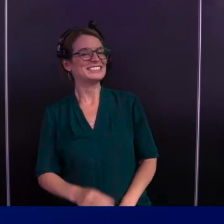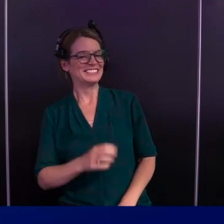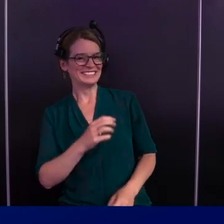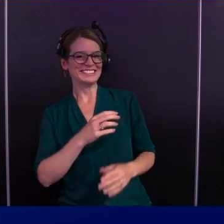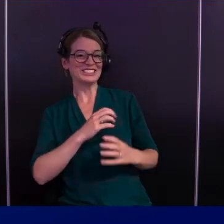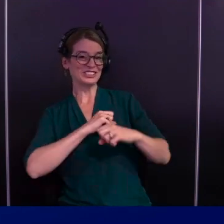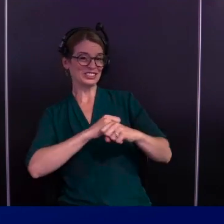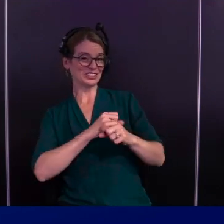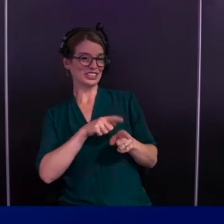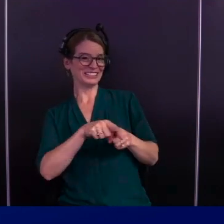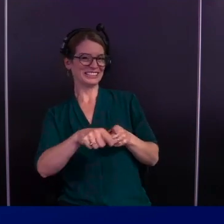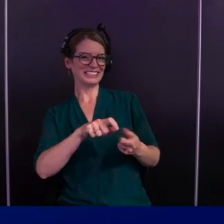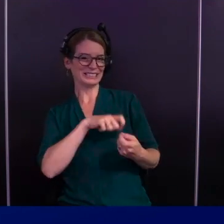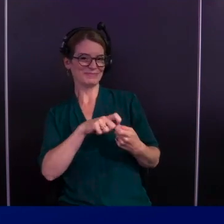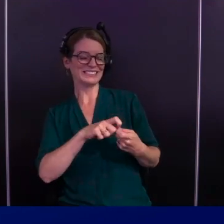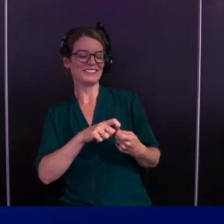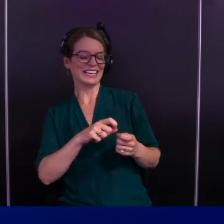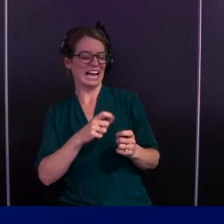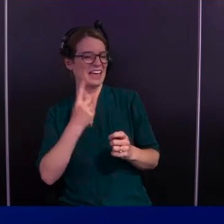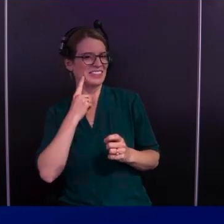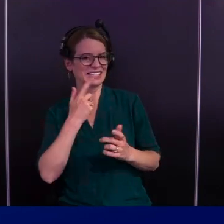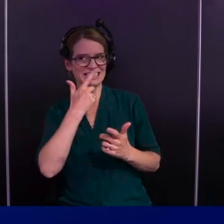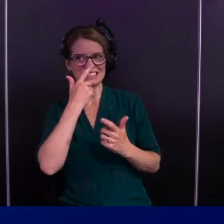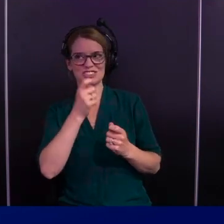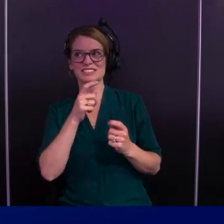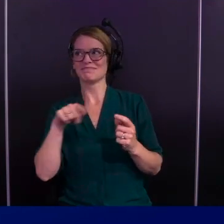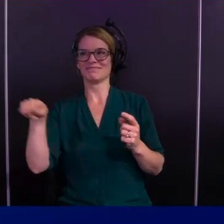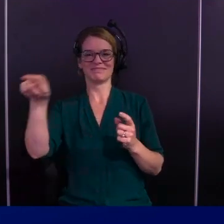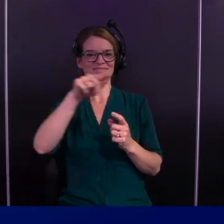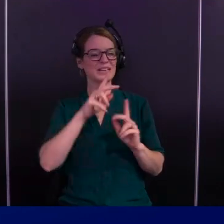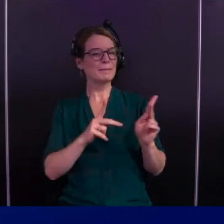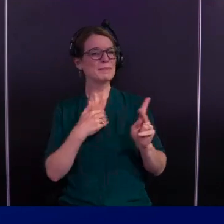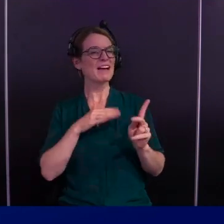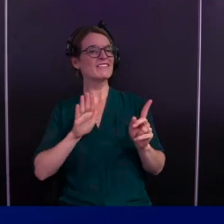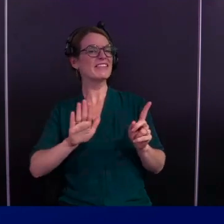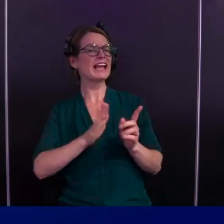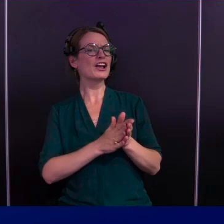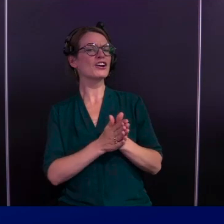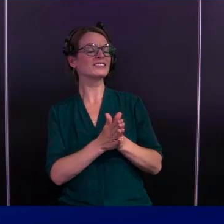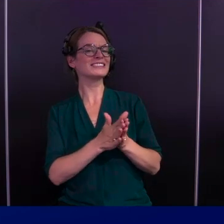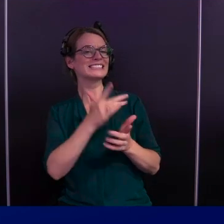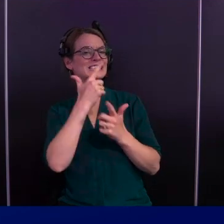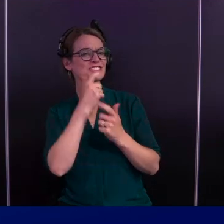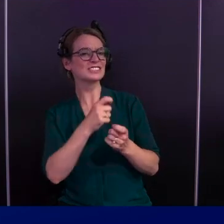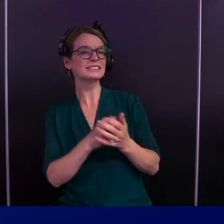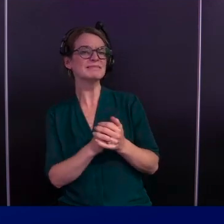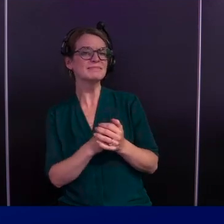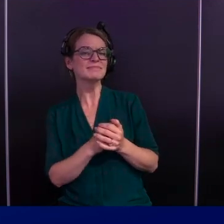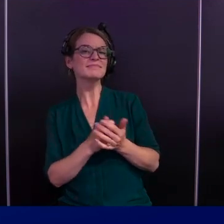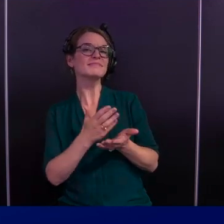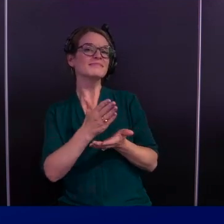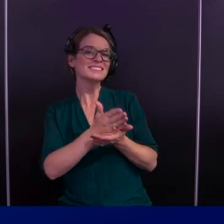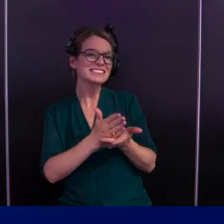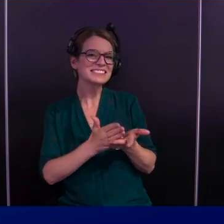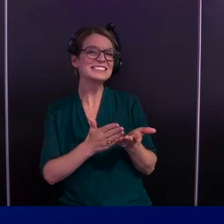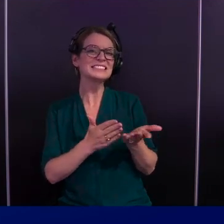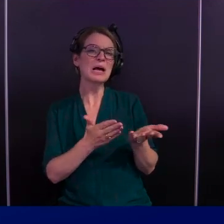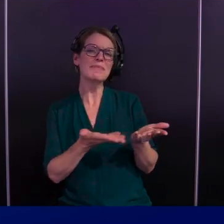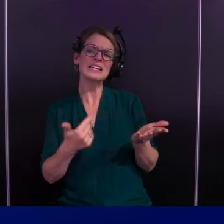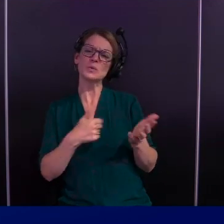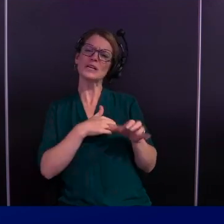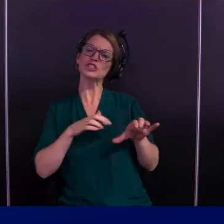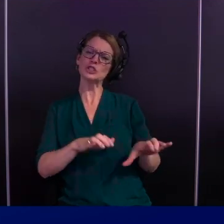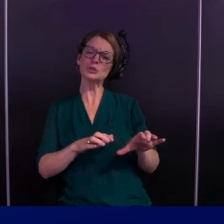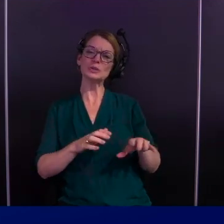think my personal take is that everybody has their interests in security, right? Like there's the things that like we do, but then there's the things that like we